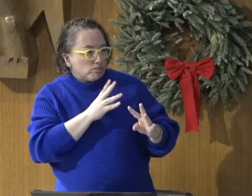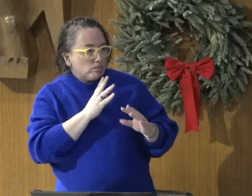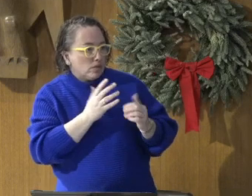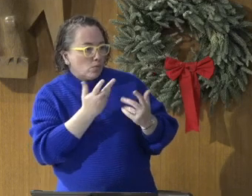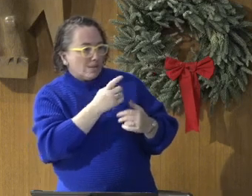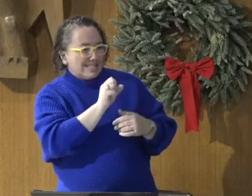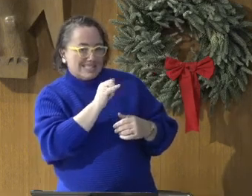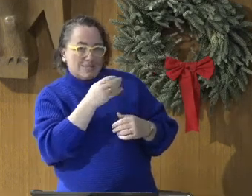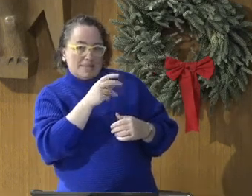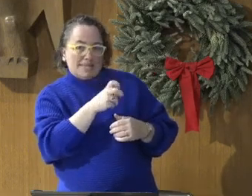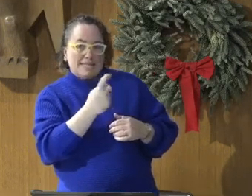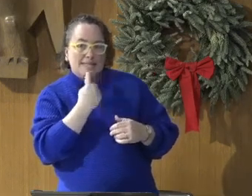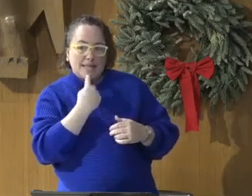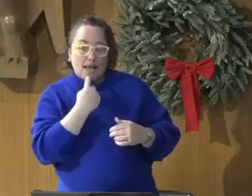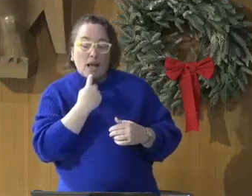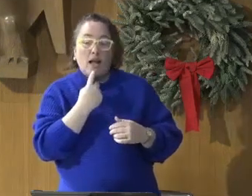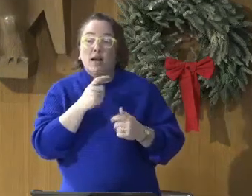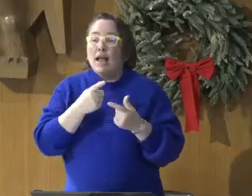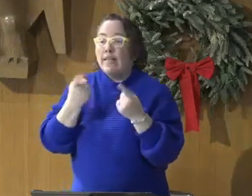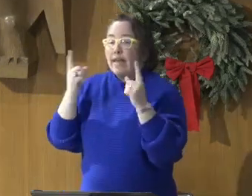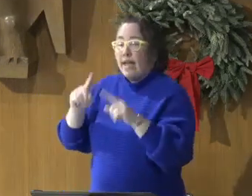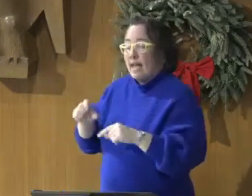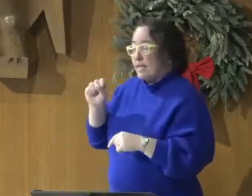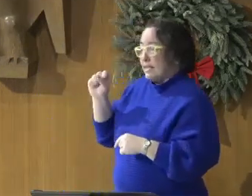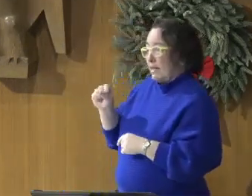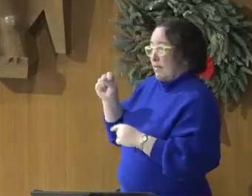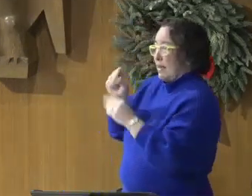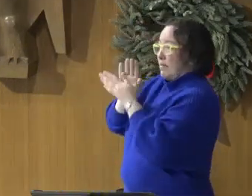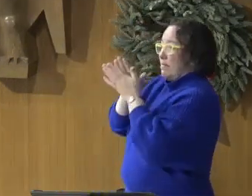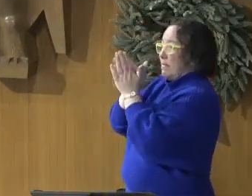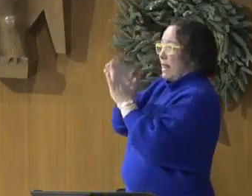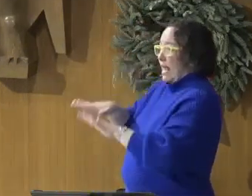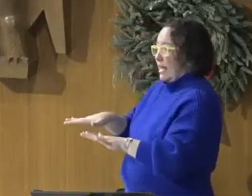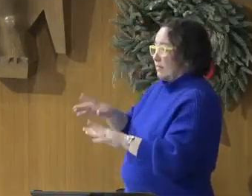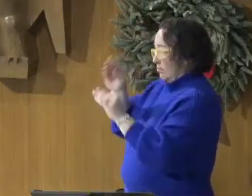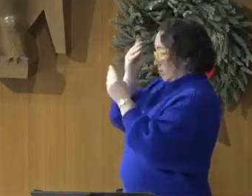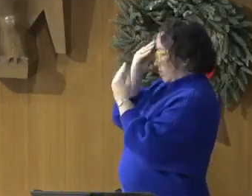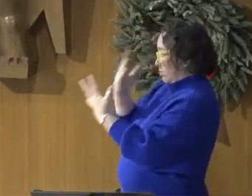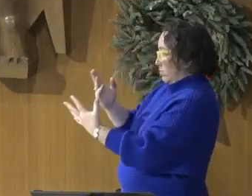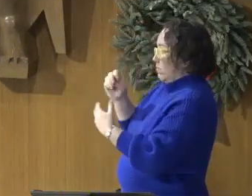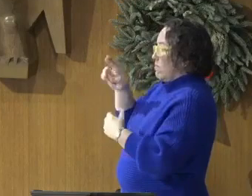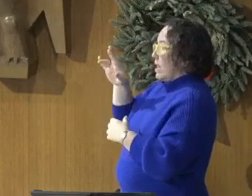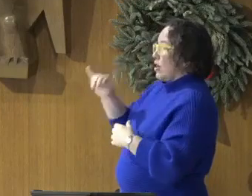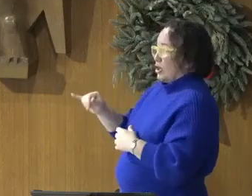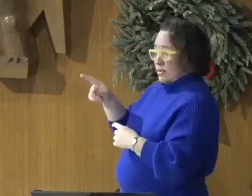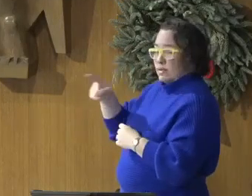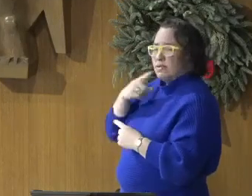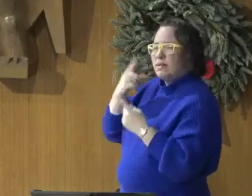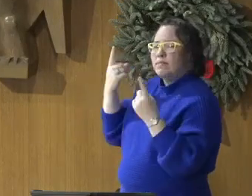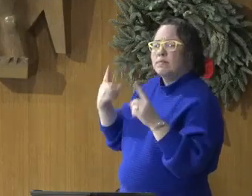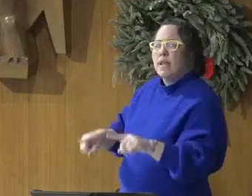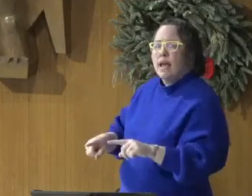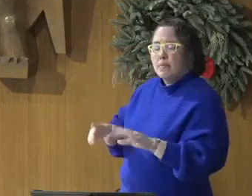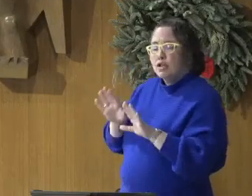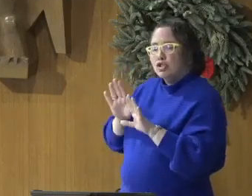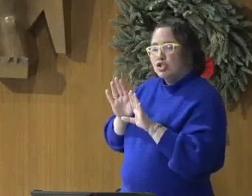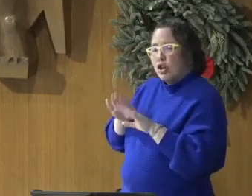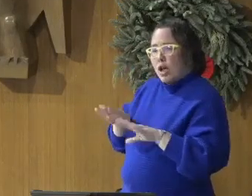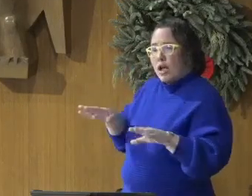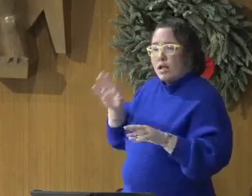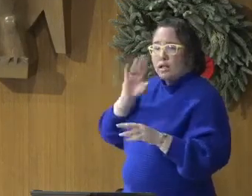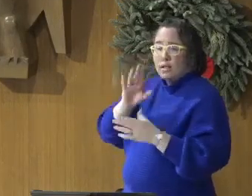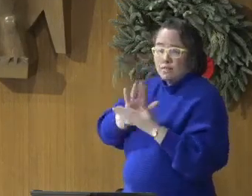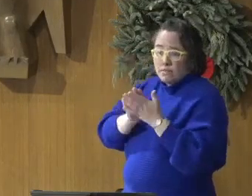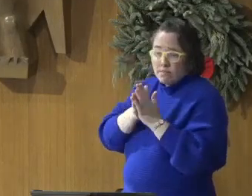Simeon blessed them, and he said this to Mary, This child is destined for the falling and the